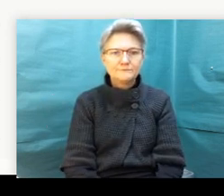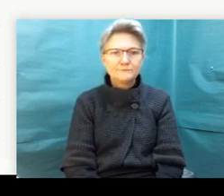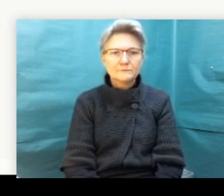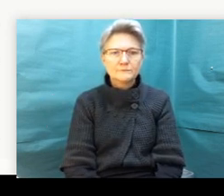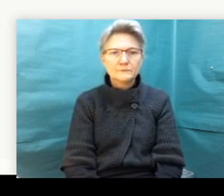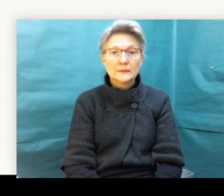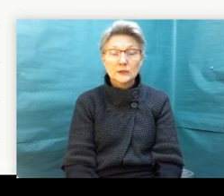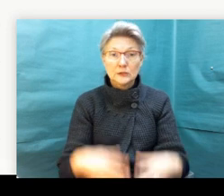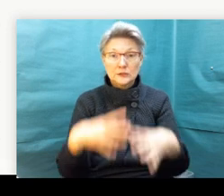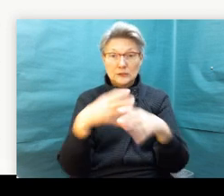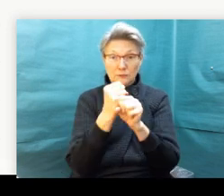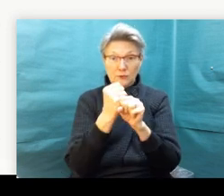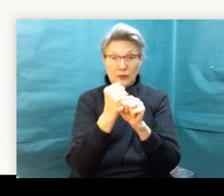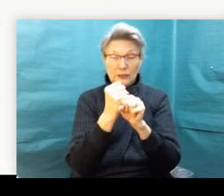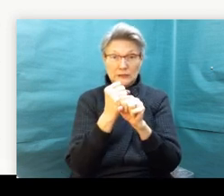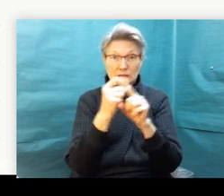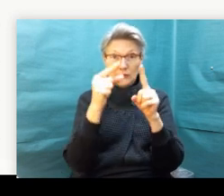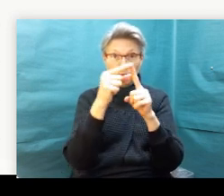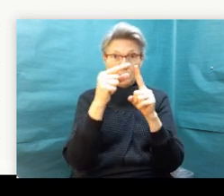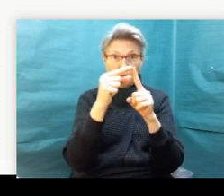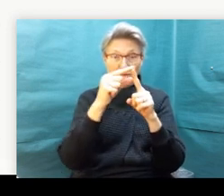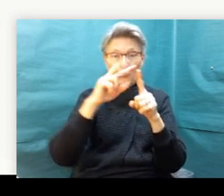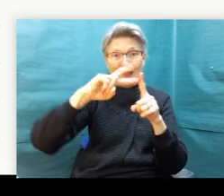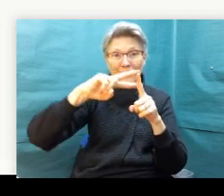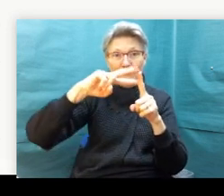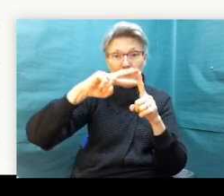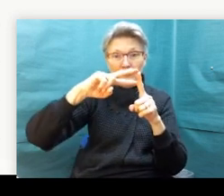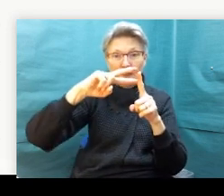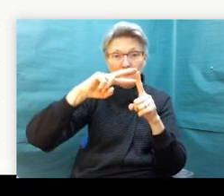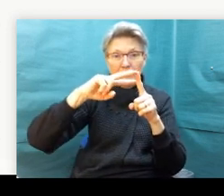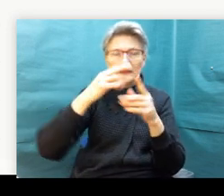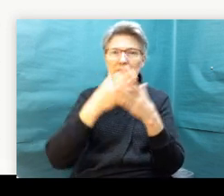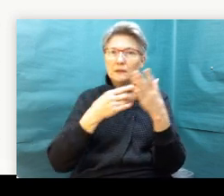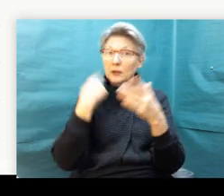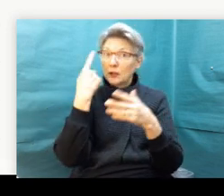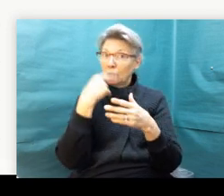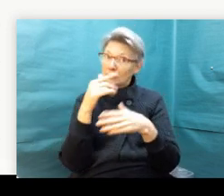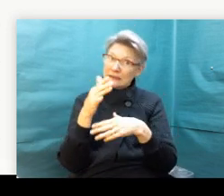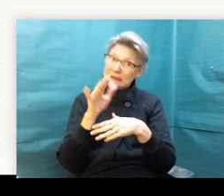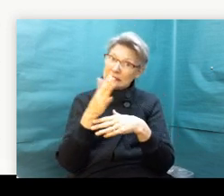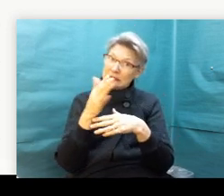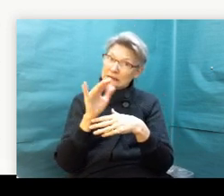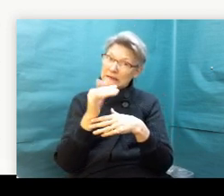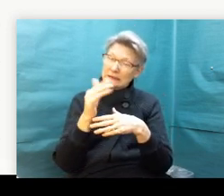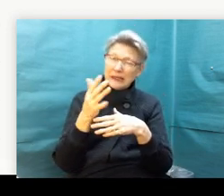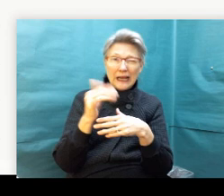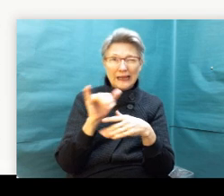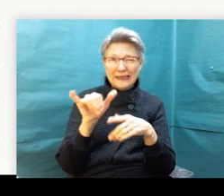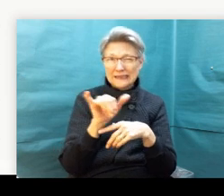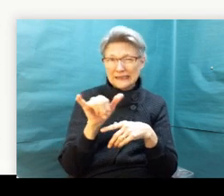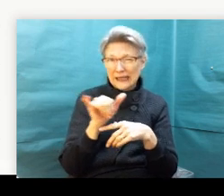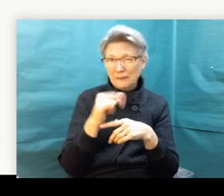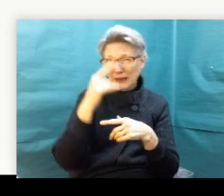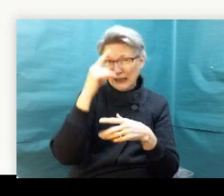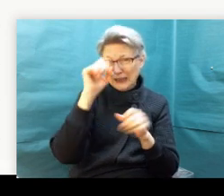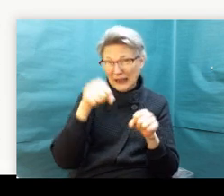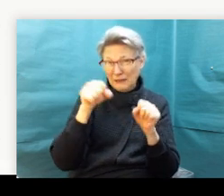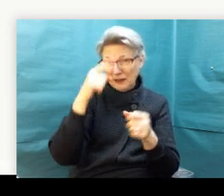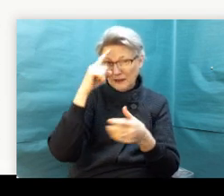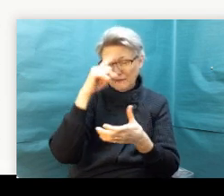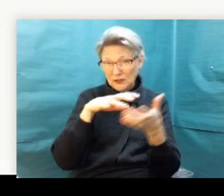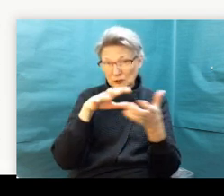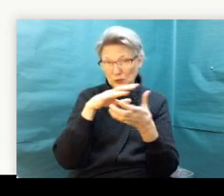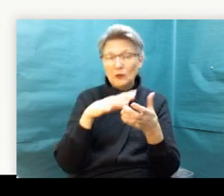To summarize our terms here, because some of these will look a bit similar, it can get confusing. We know that a